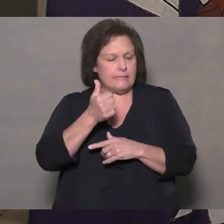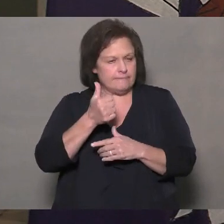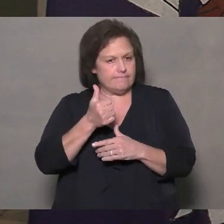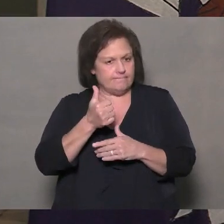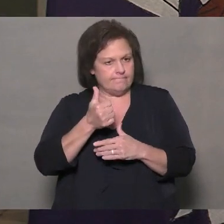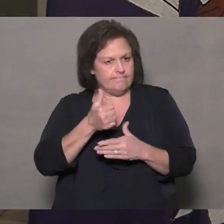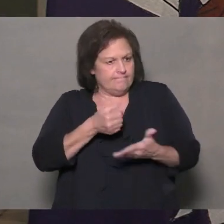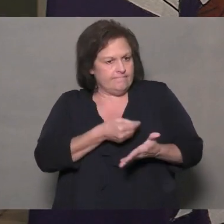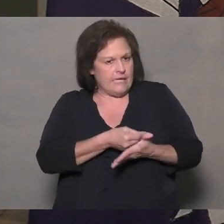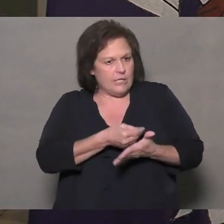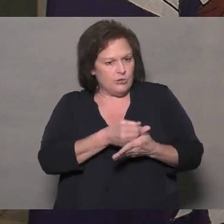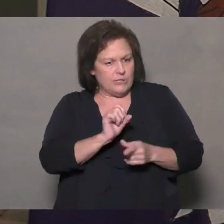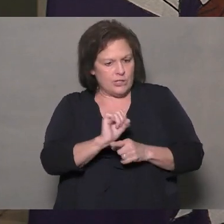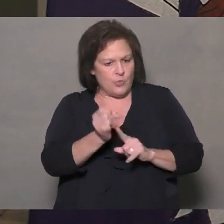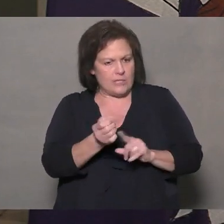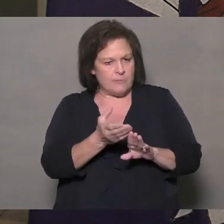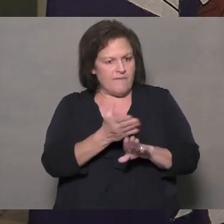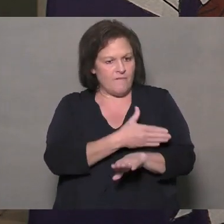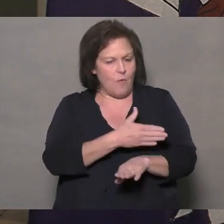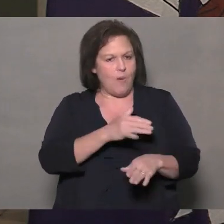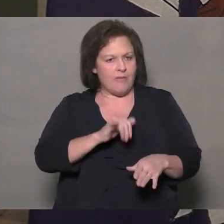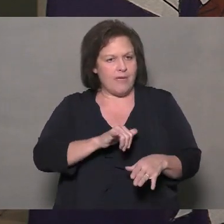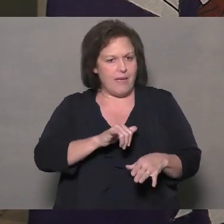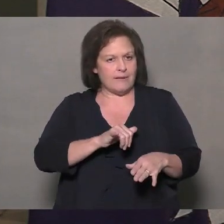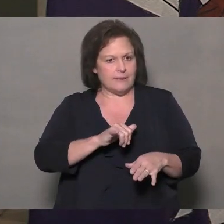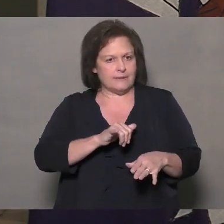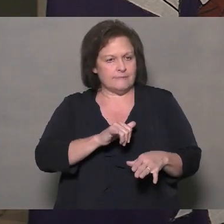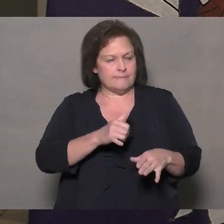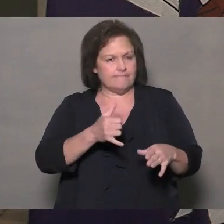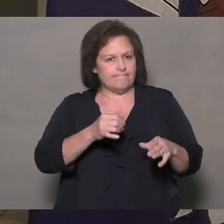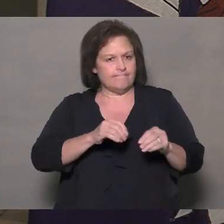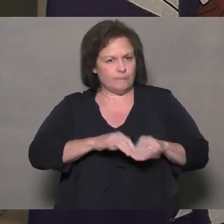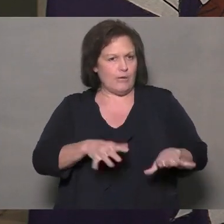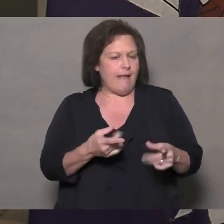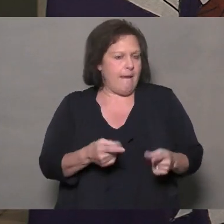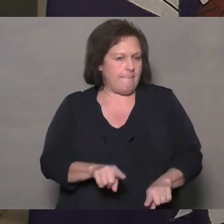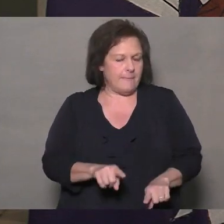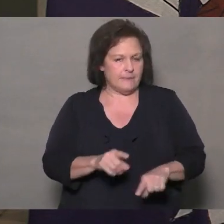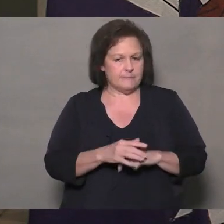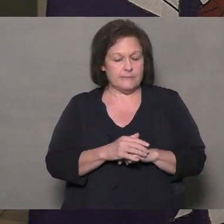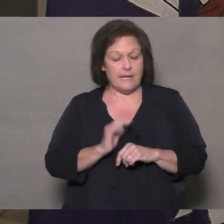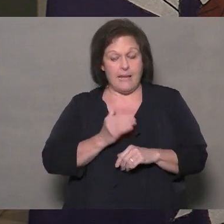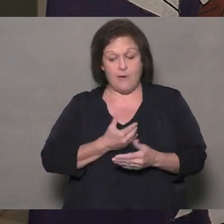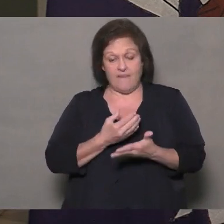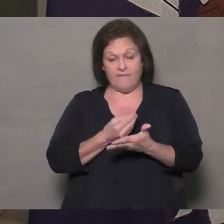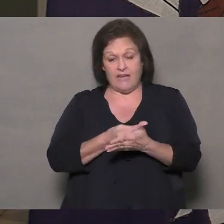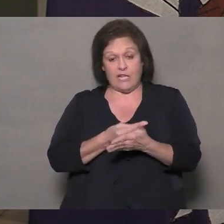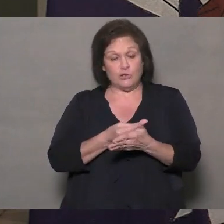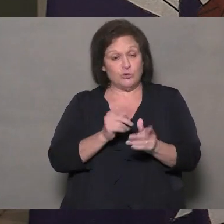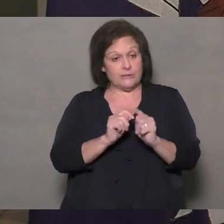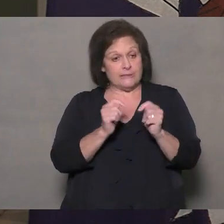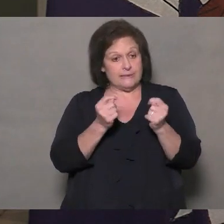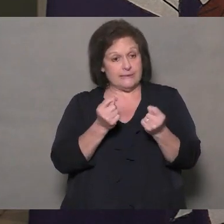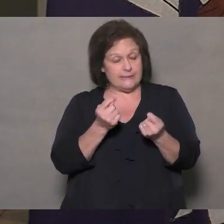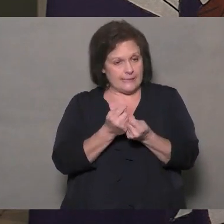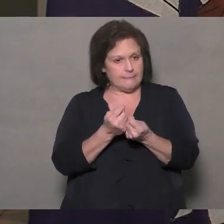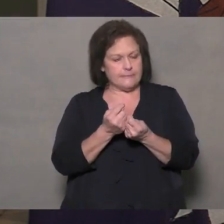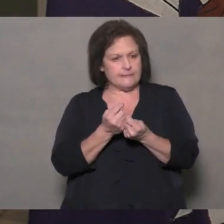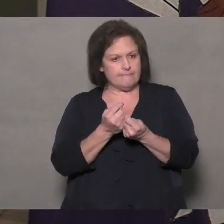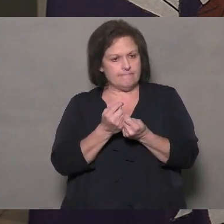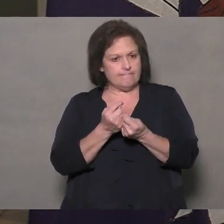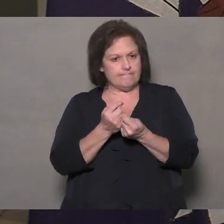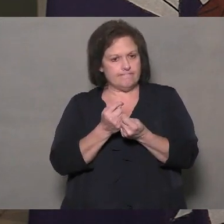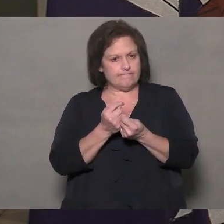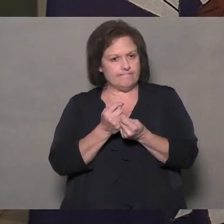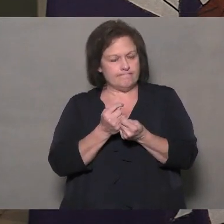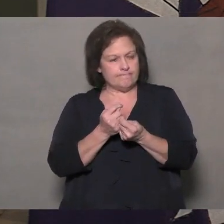position before this pandemic hit. Our financial team uncovered millions that